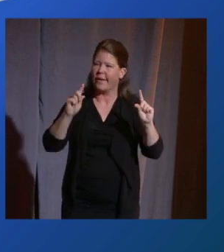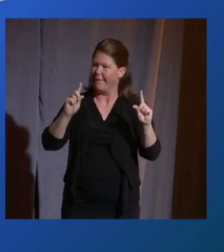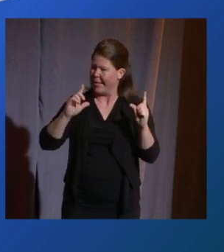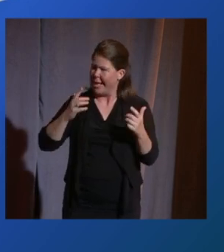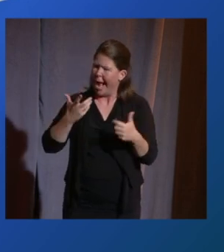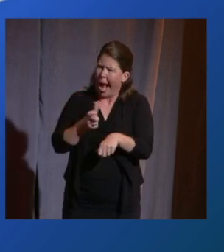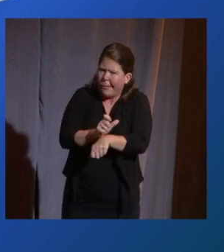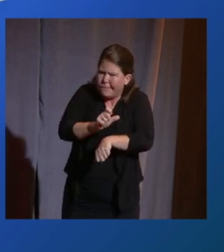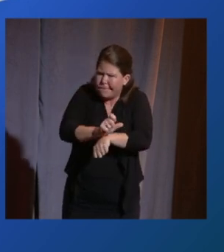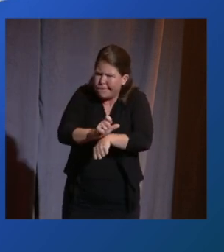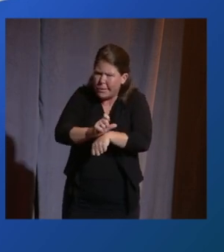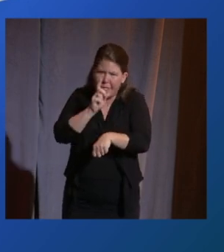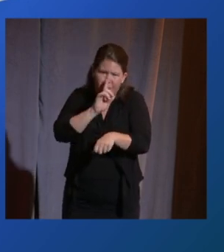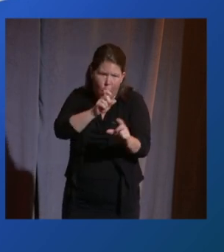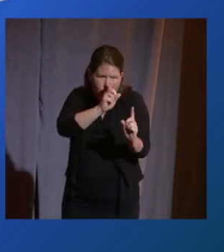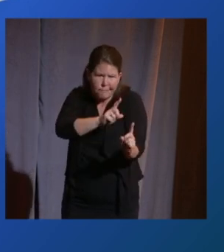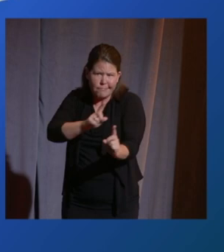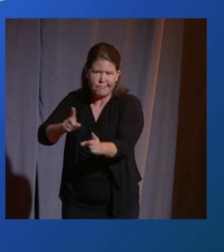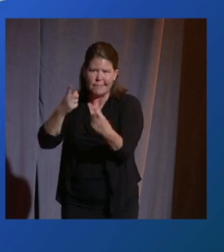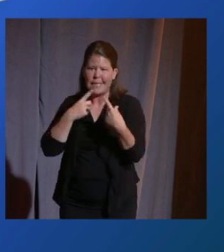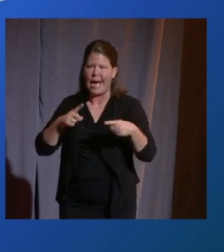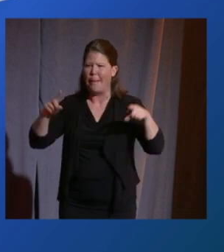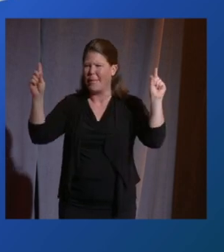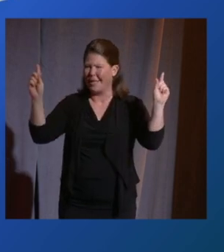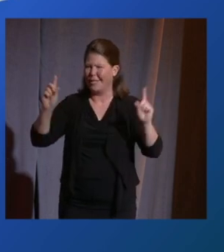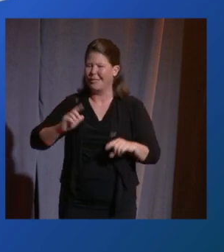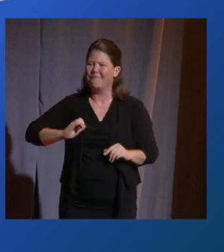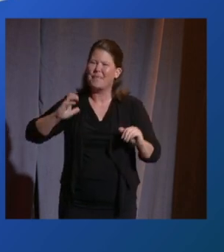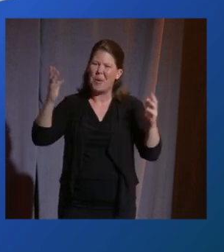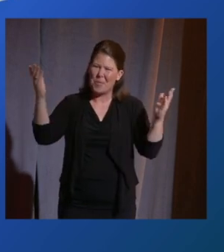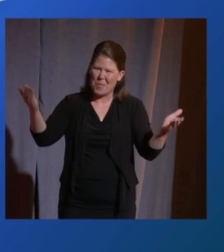accomplishment join me in welcoming Ronda